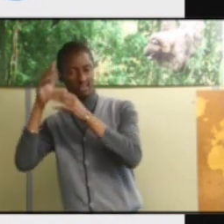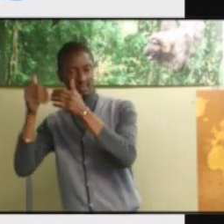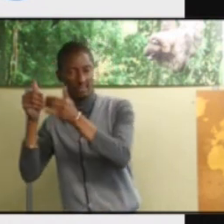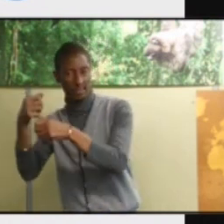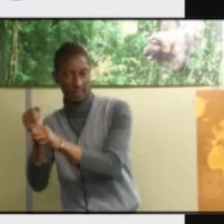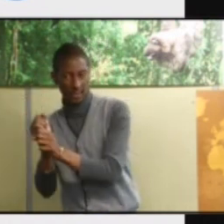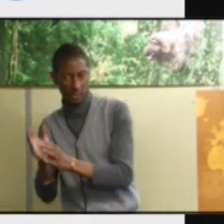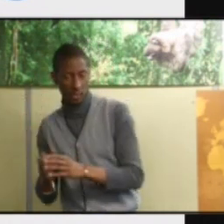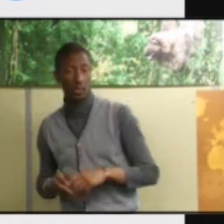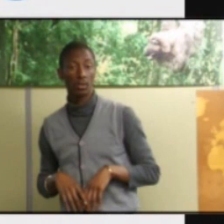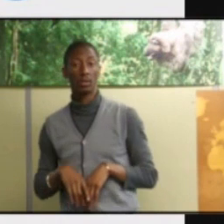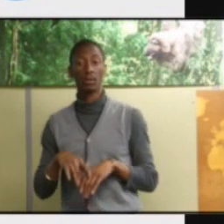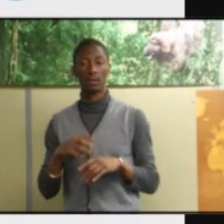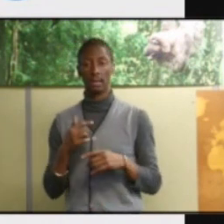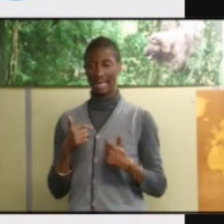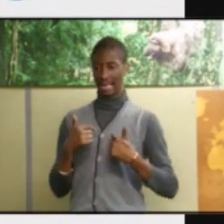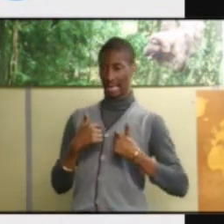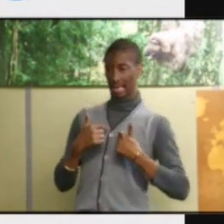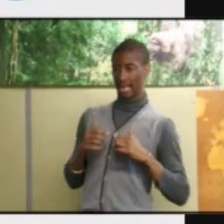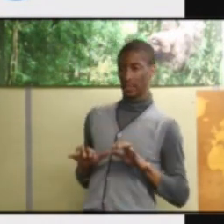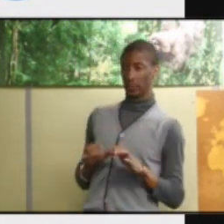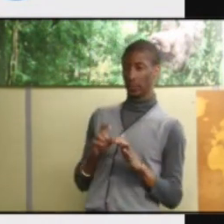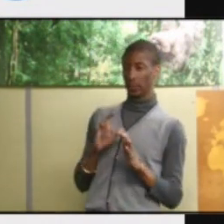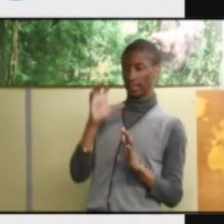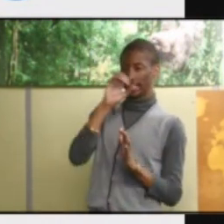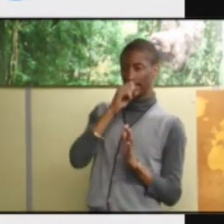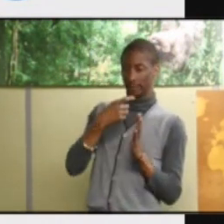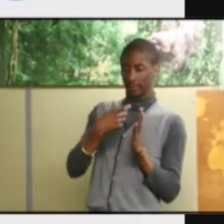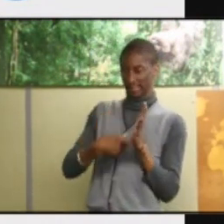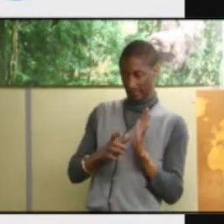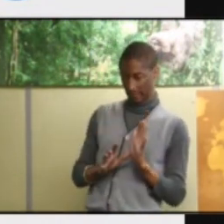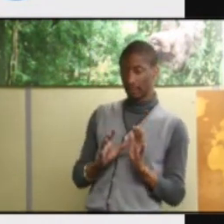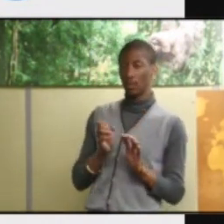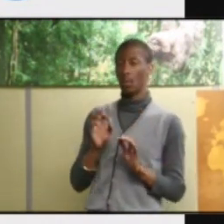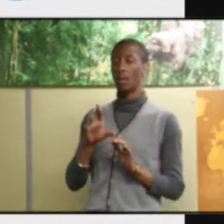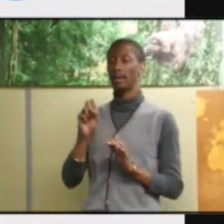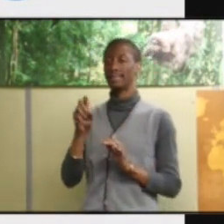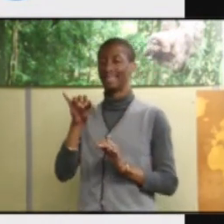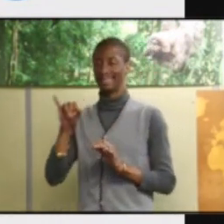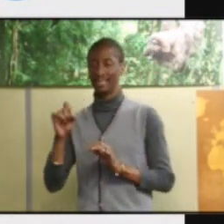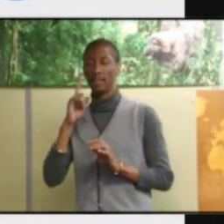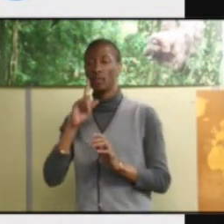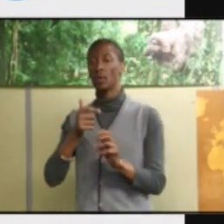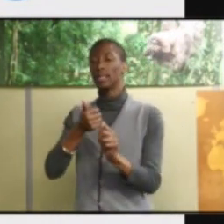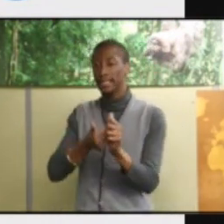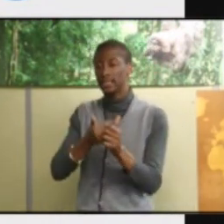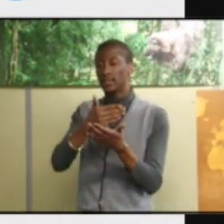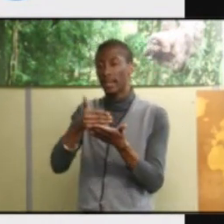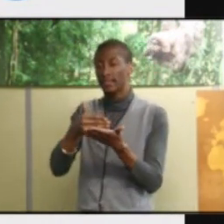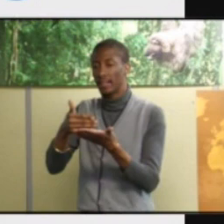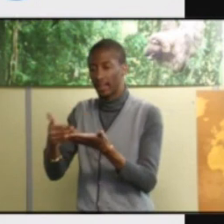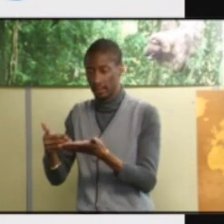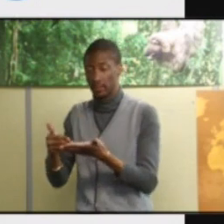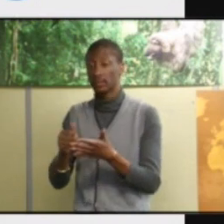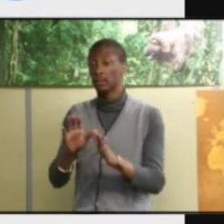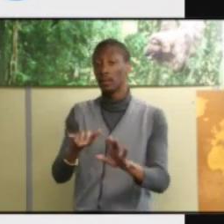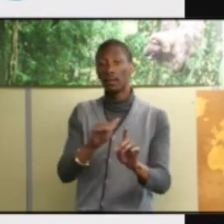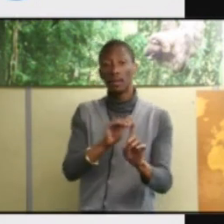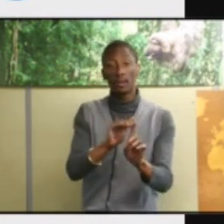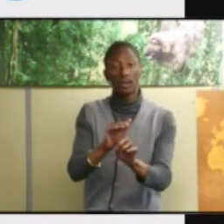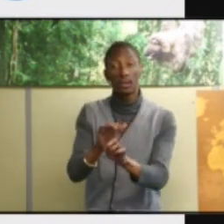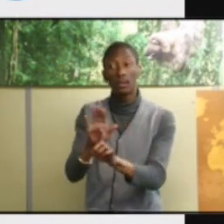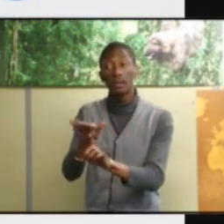Estimates are provided by me or Smithsonian Exhibits at each phase of the process. I'd like to remind people that